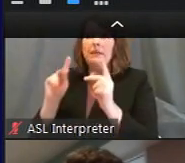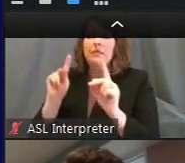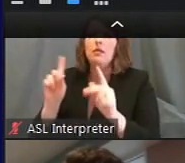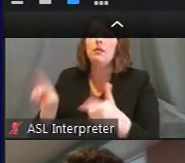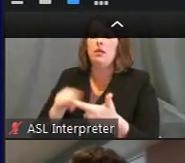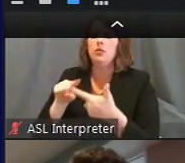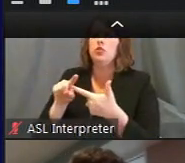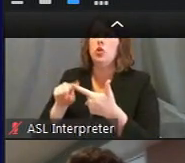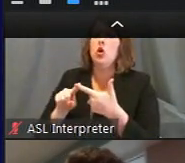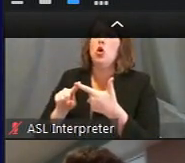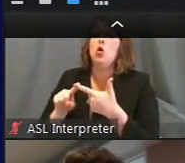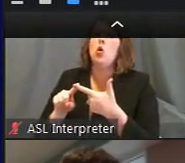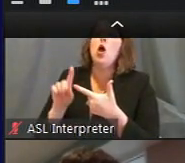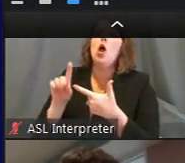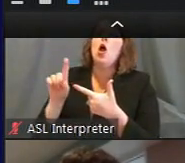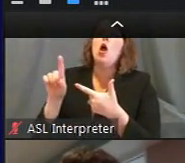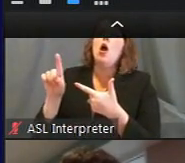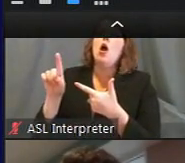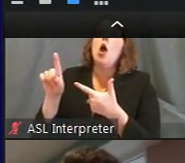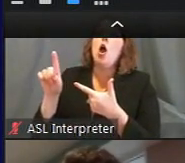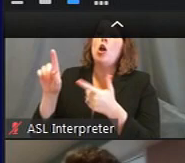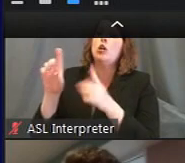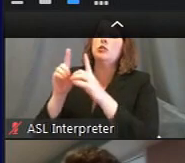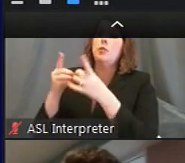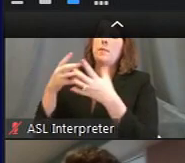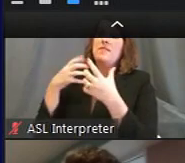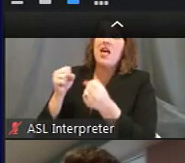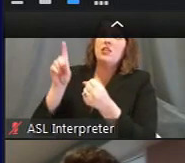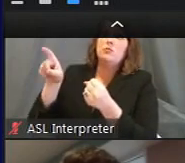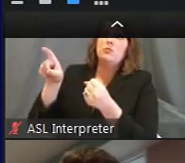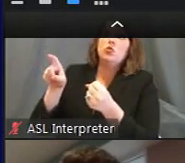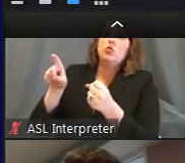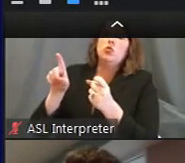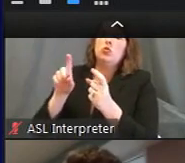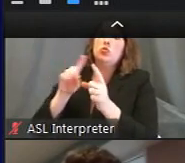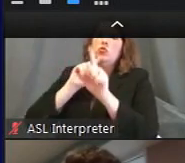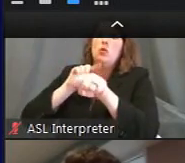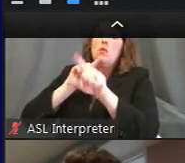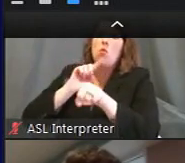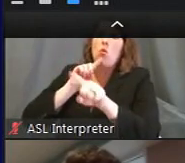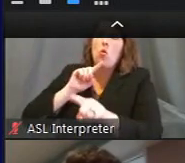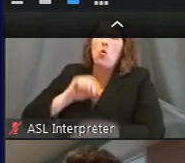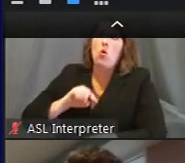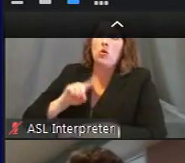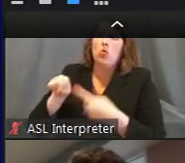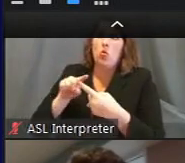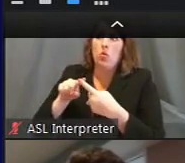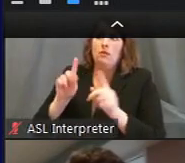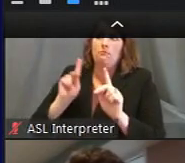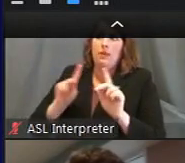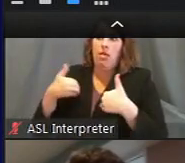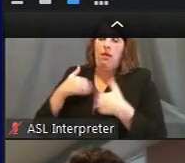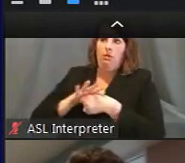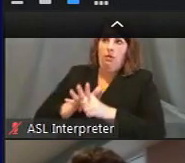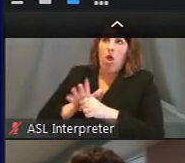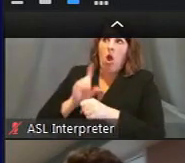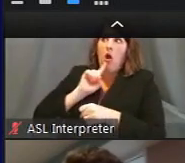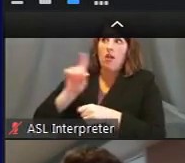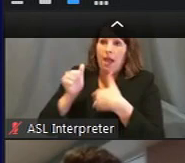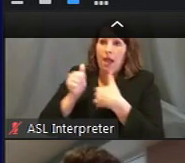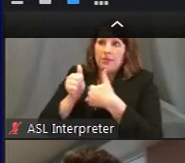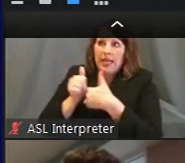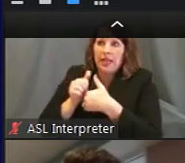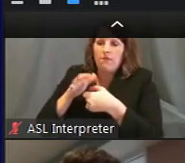are quarantined suspects or test positives? Like, do we know that the Department of Health numbers are reliably updated from